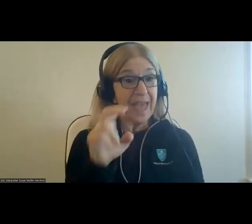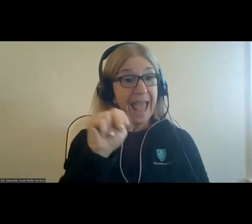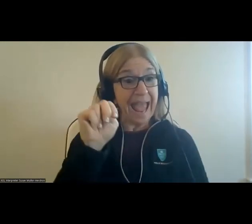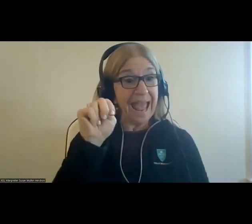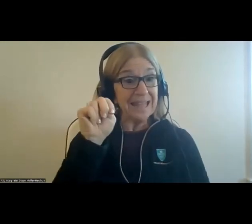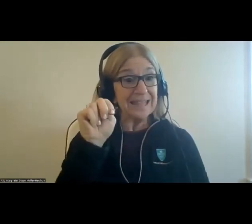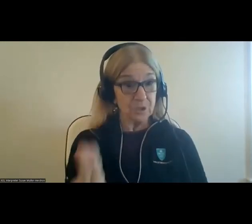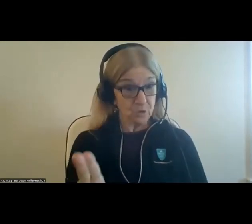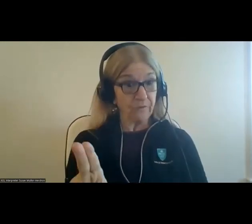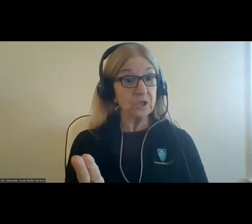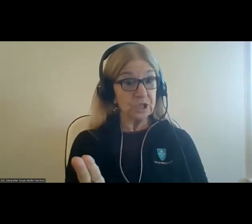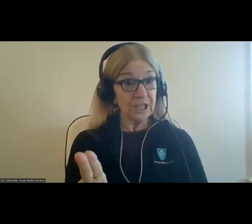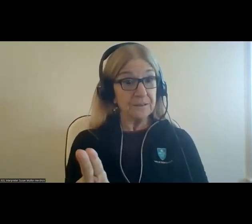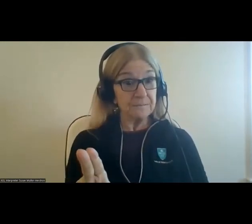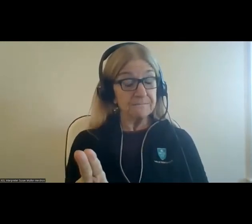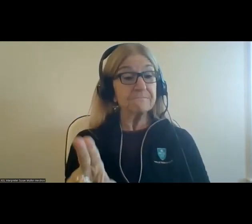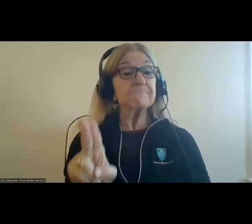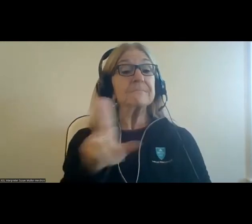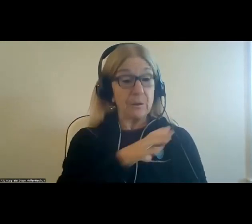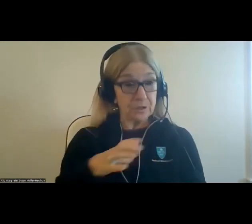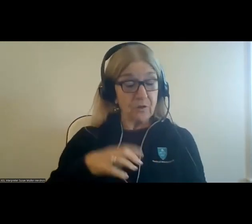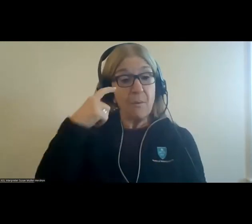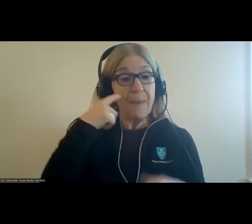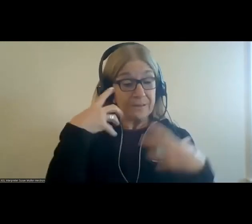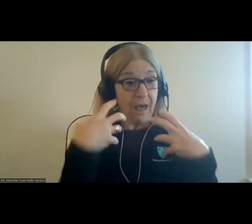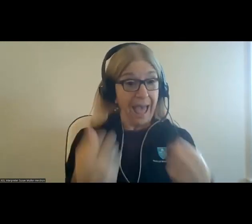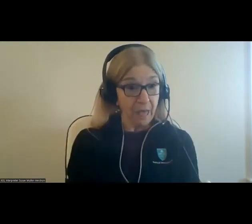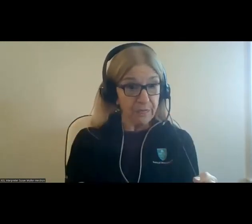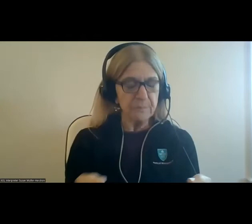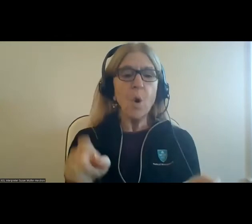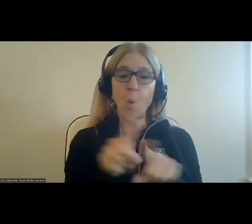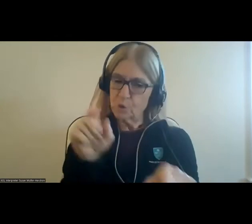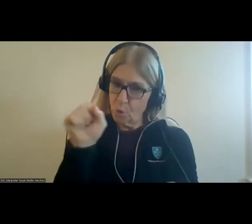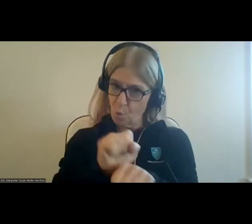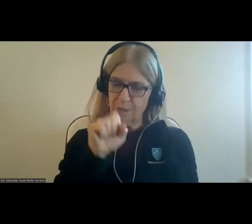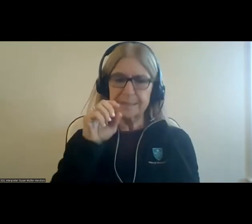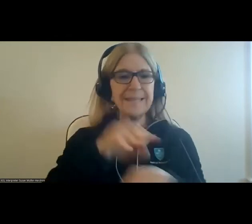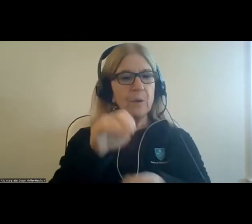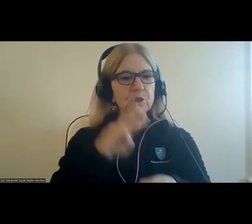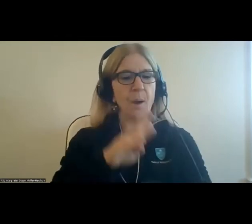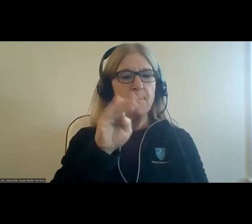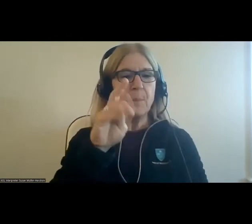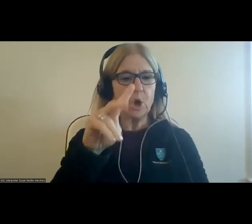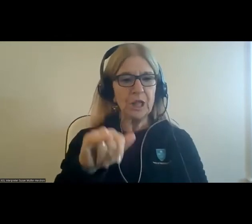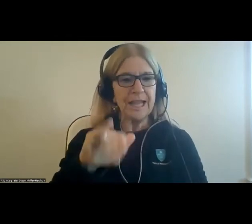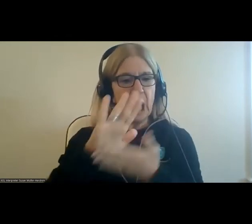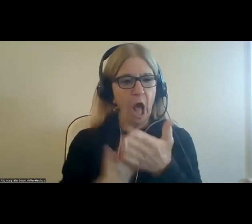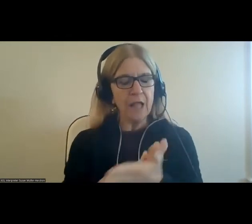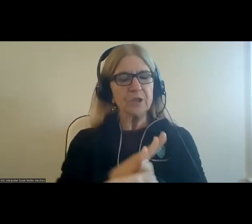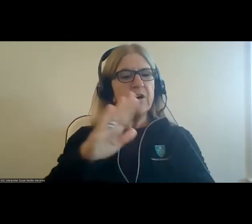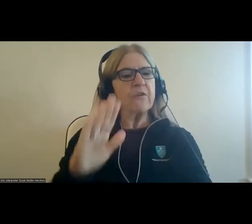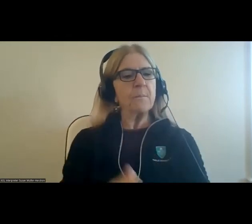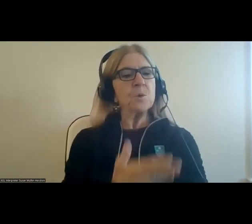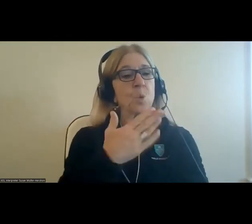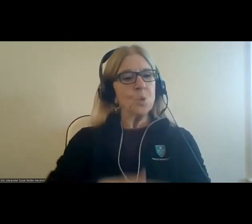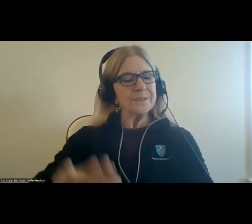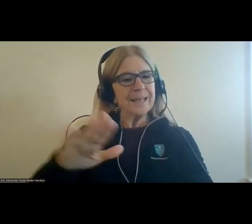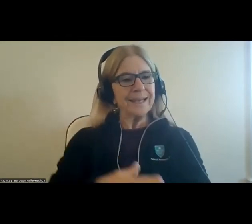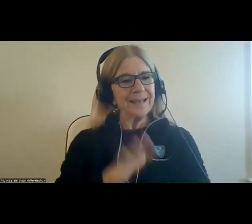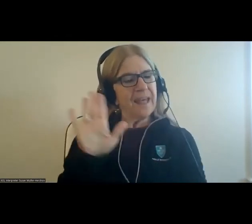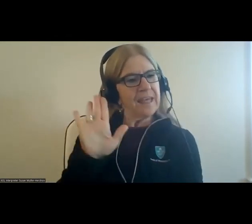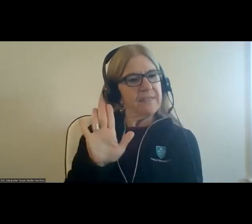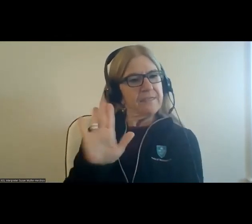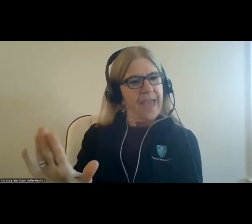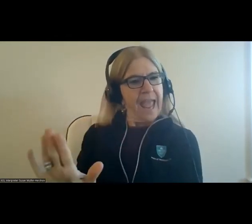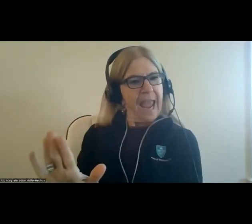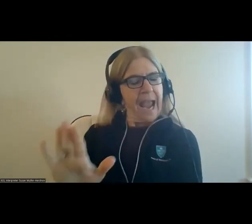in Boston, Mass. He also has worked as a counselor at the Berklee College of Music's Counseling and Advising Center,